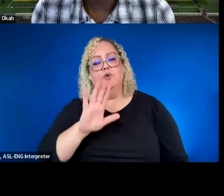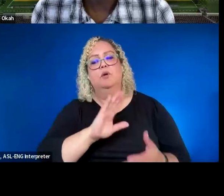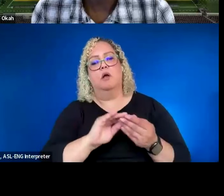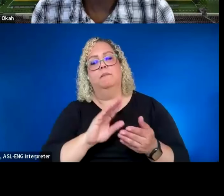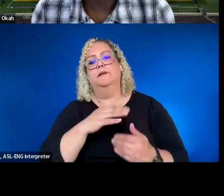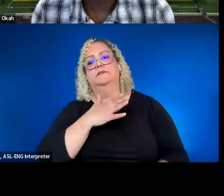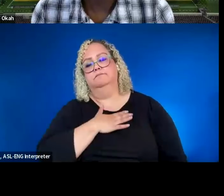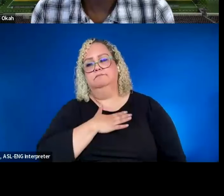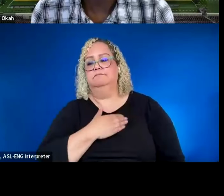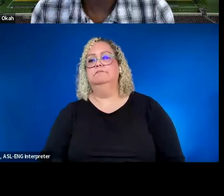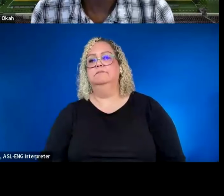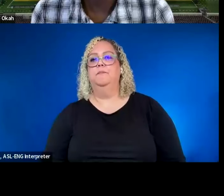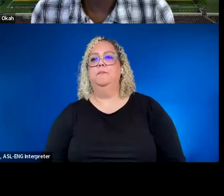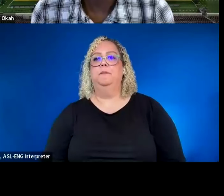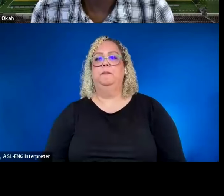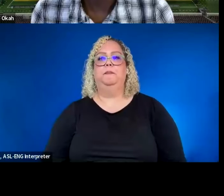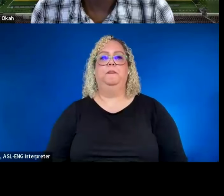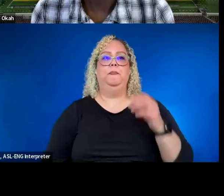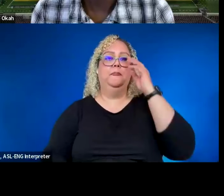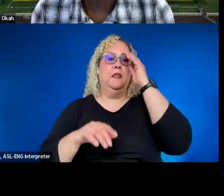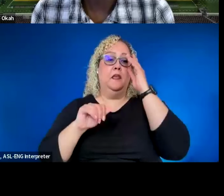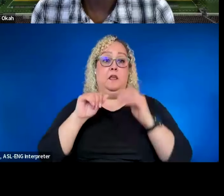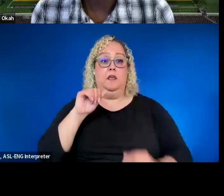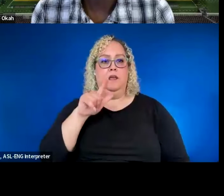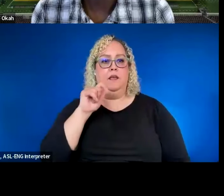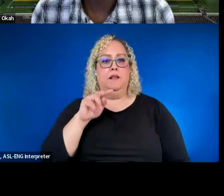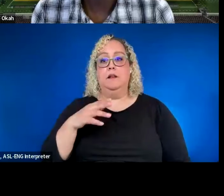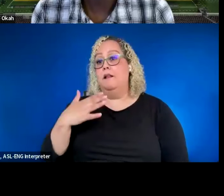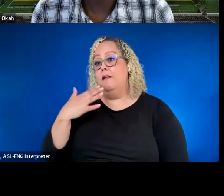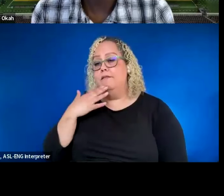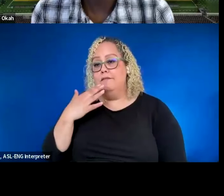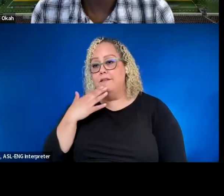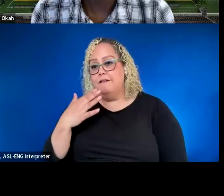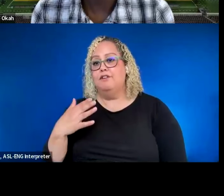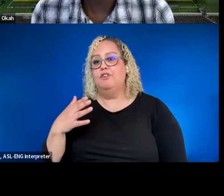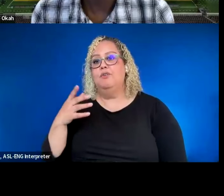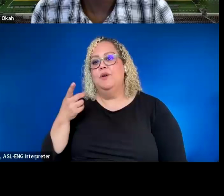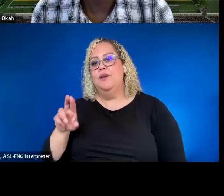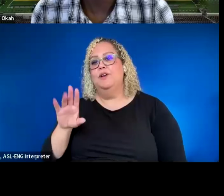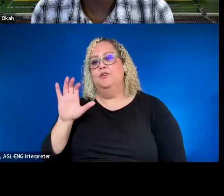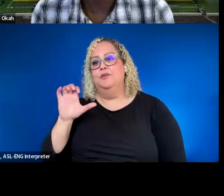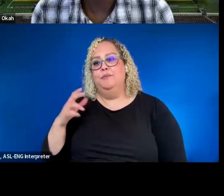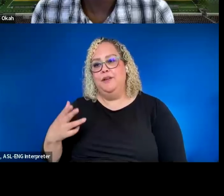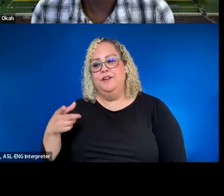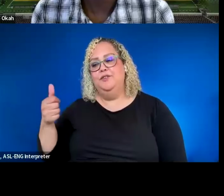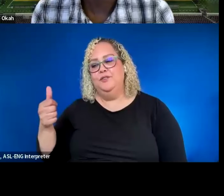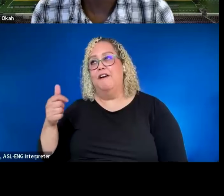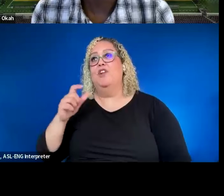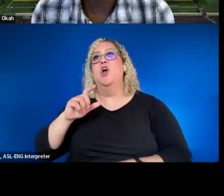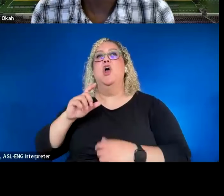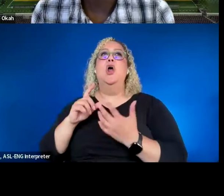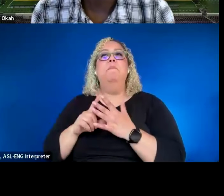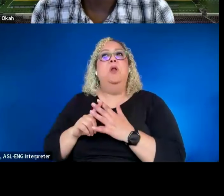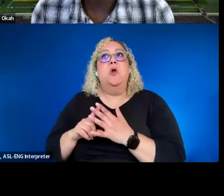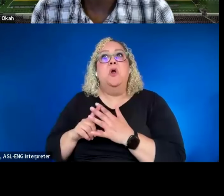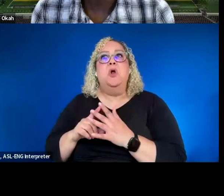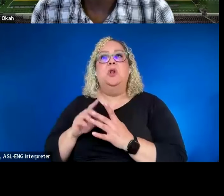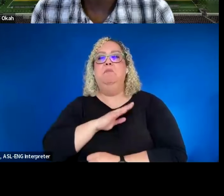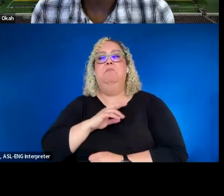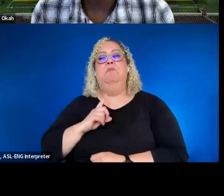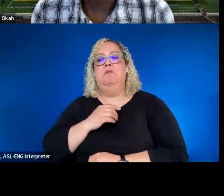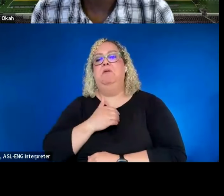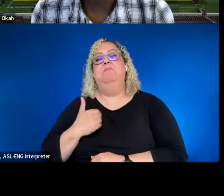Yes, and thank you, Dr. Beech, for being an early board member of CCPH. And it is true. I mean, I've come up against this